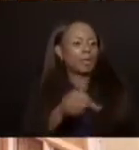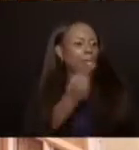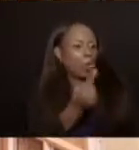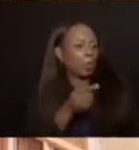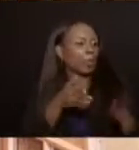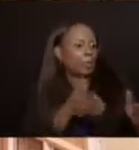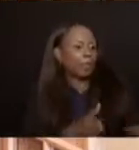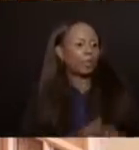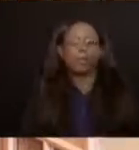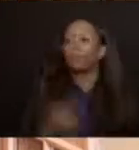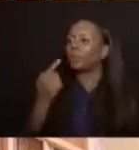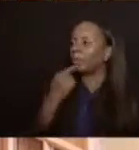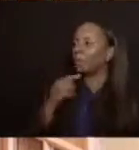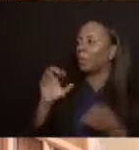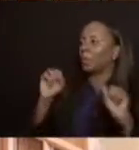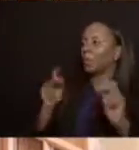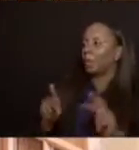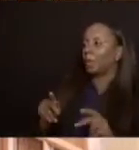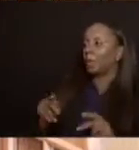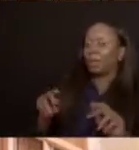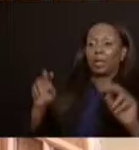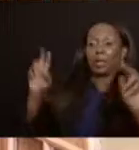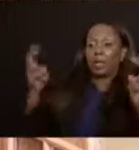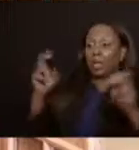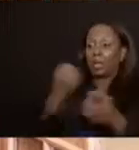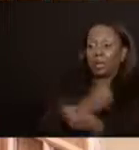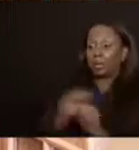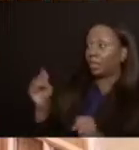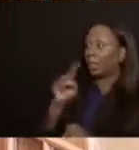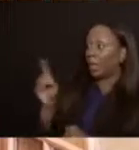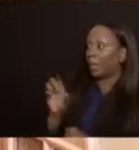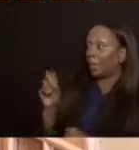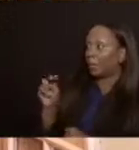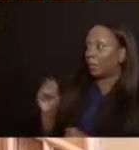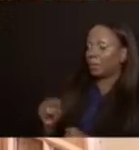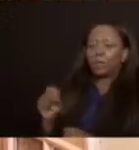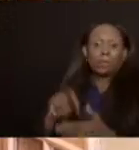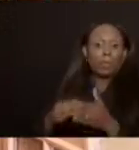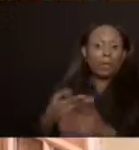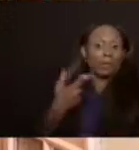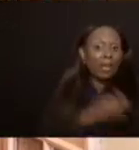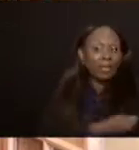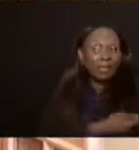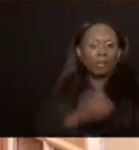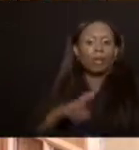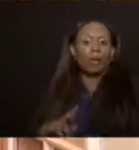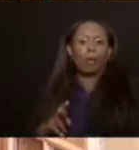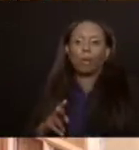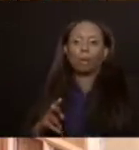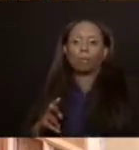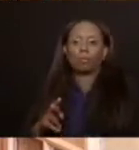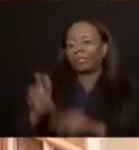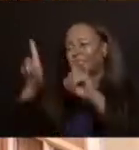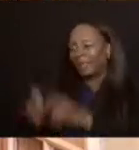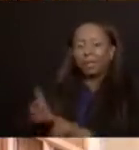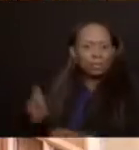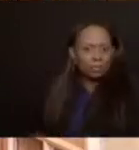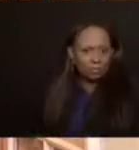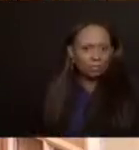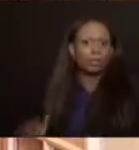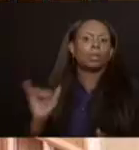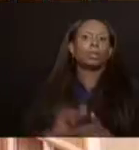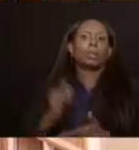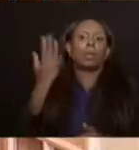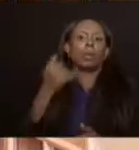going to have a safe zone. Safe zone means vaccinated or tested. Pick a choice. Okay? And that's why we want to discuss more